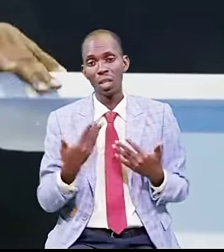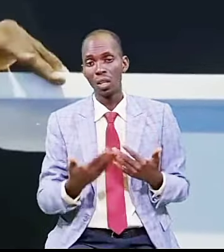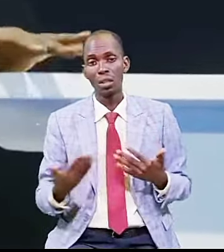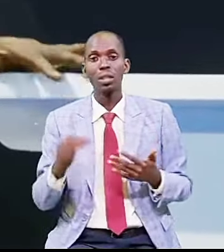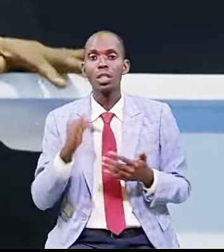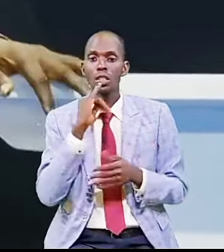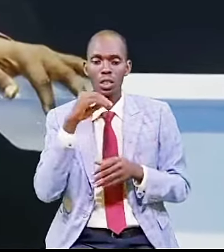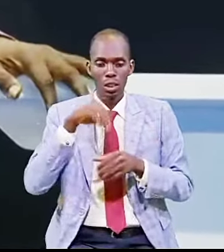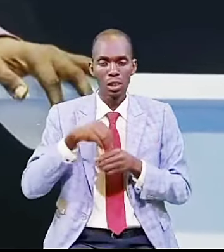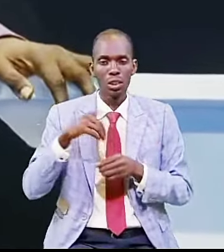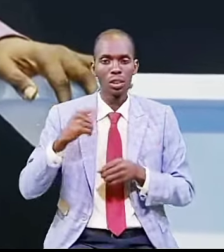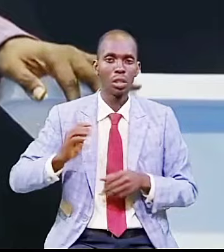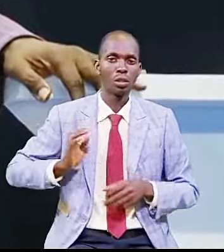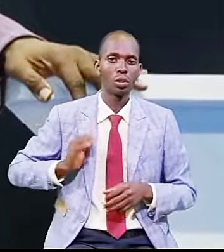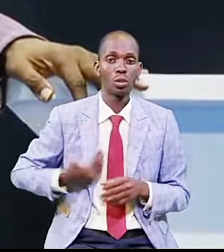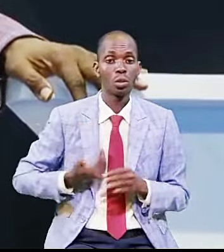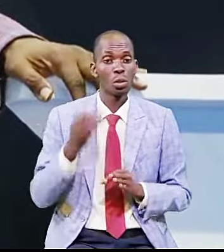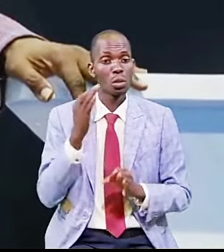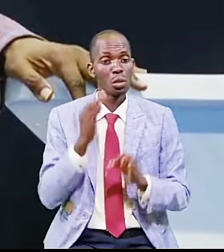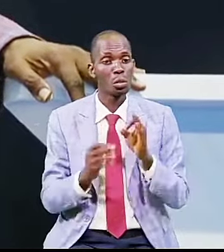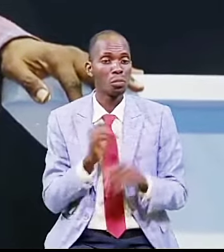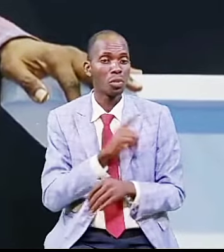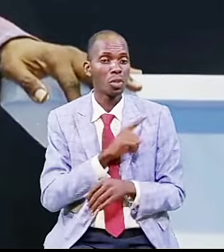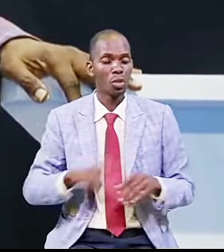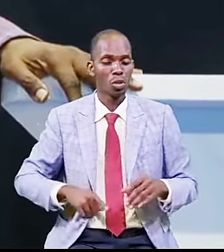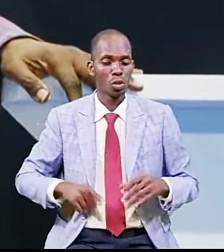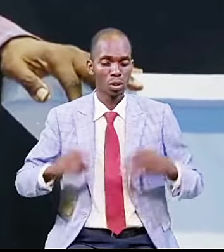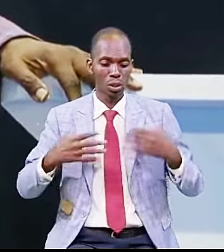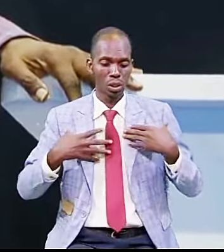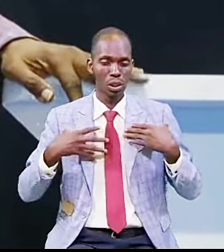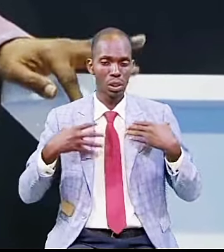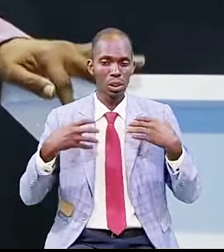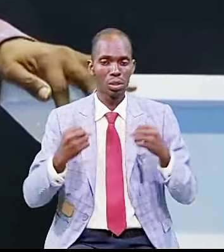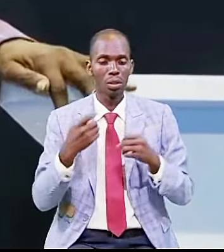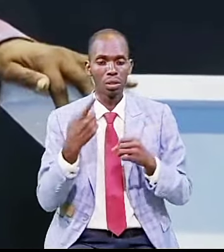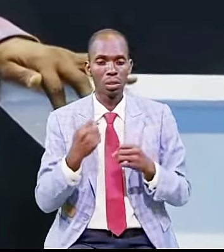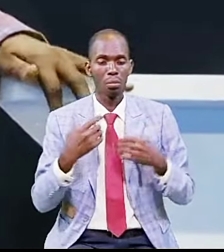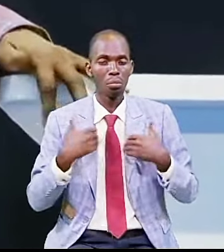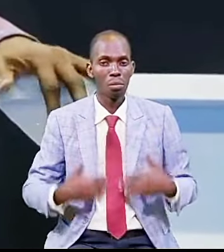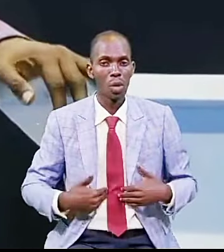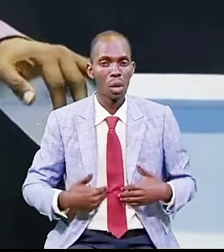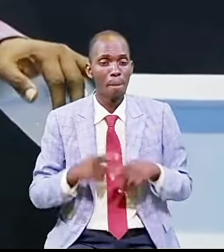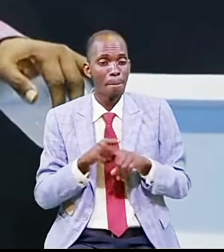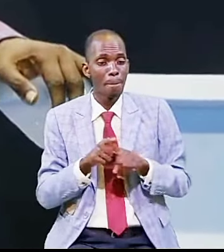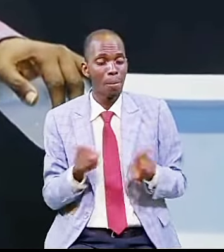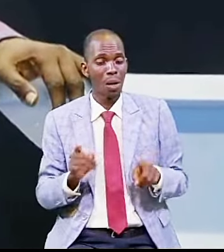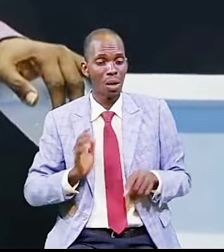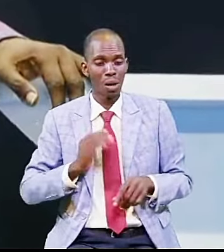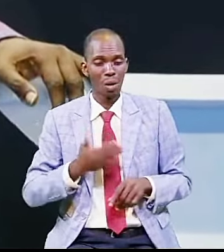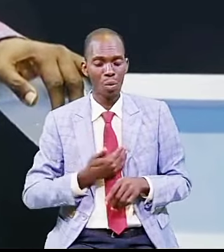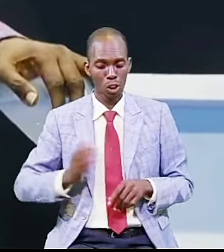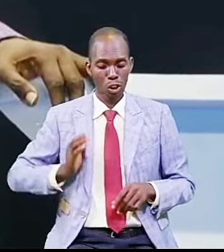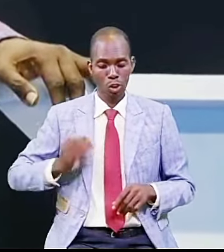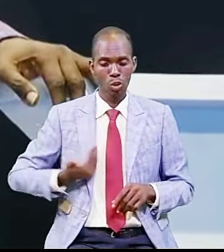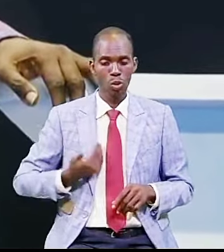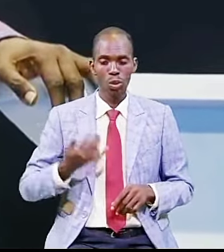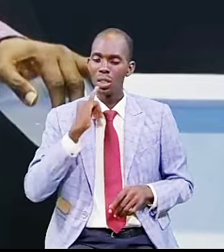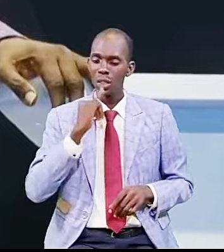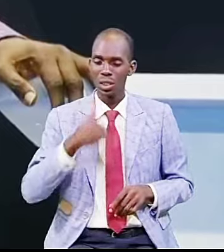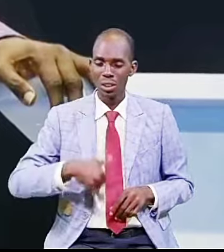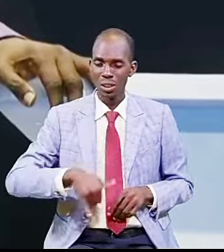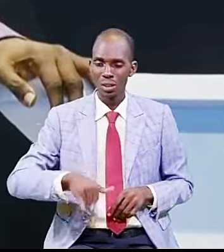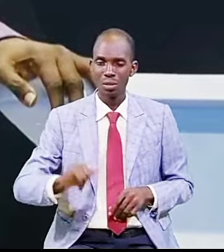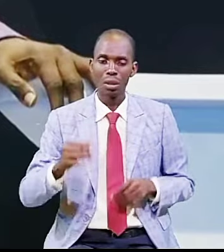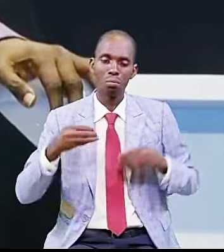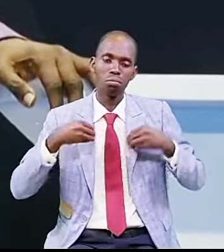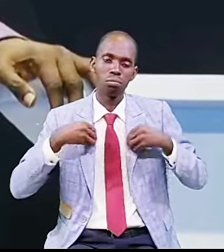soul. If the Lord heals our body, but our soul is still depressed, our soul is